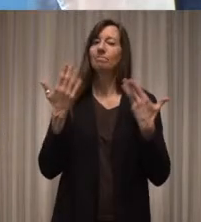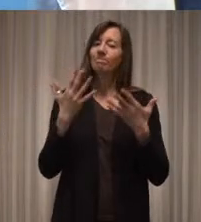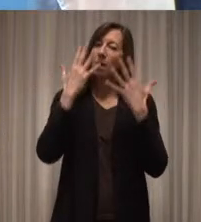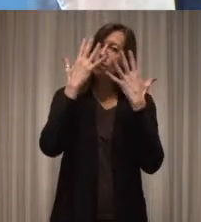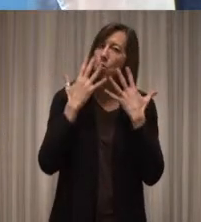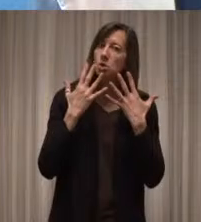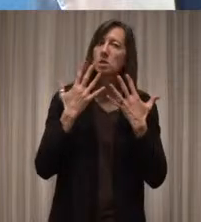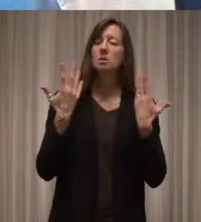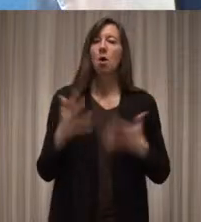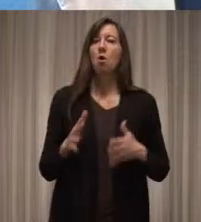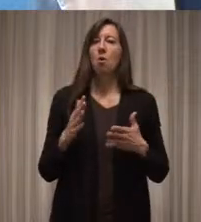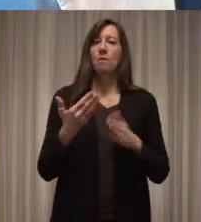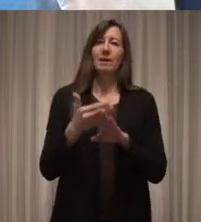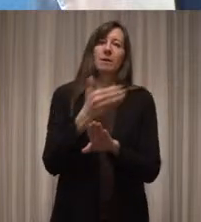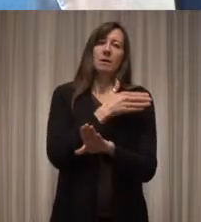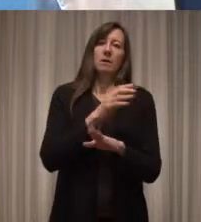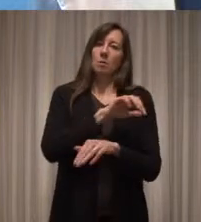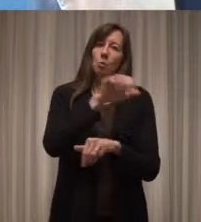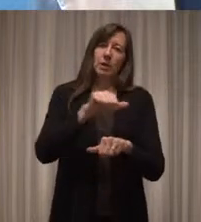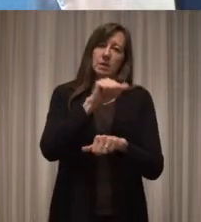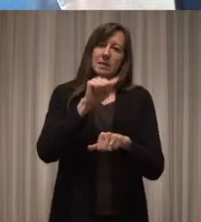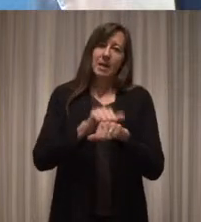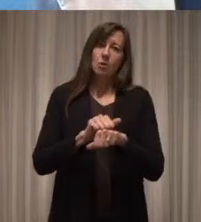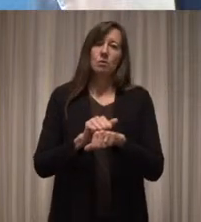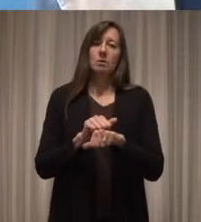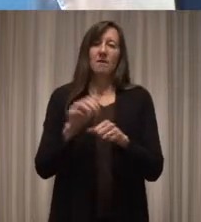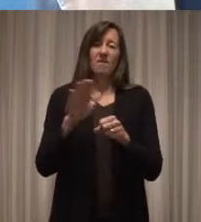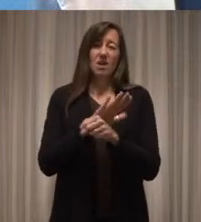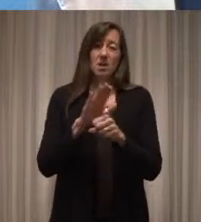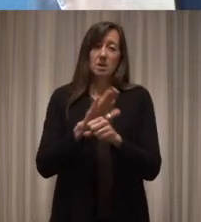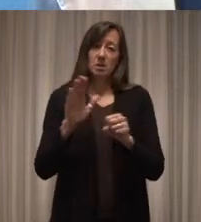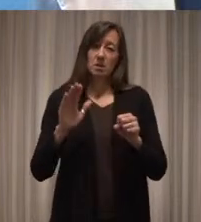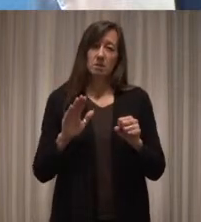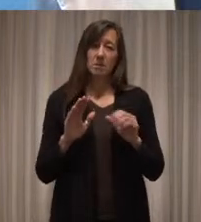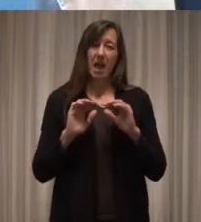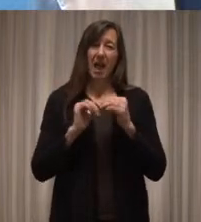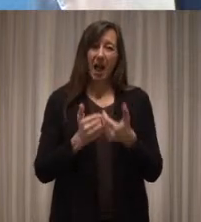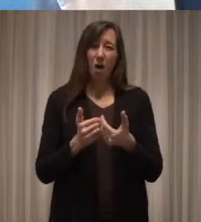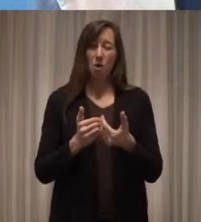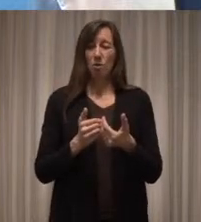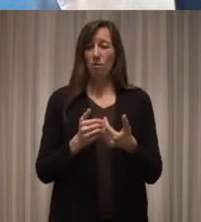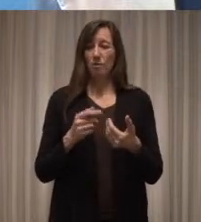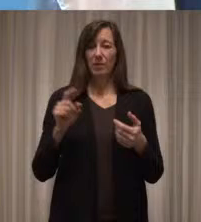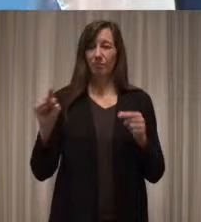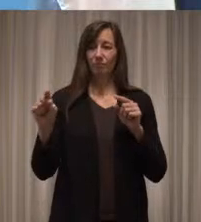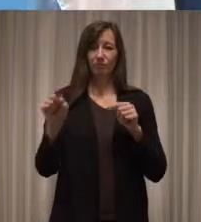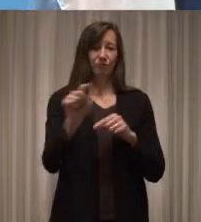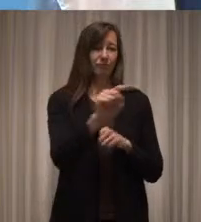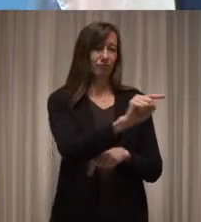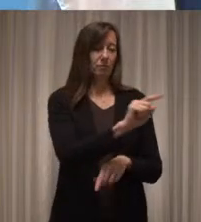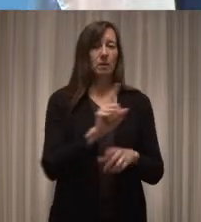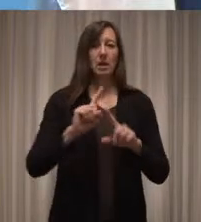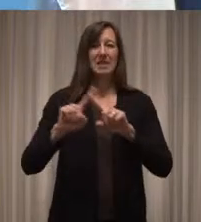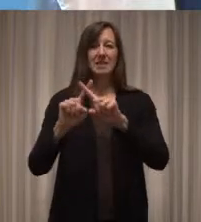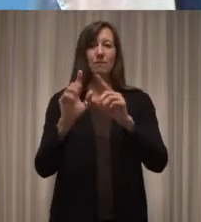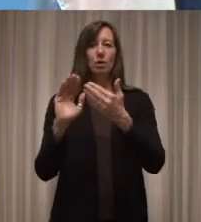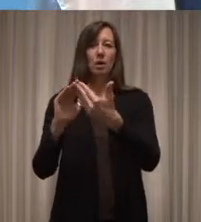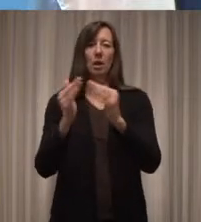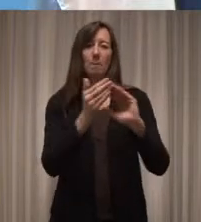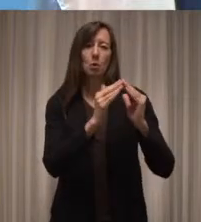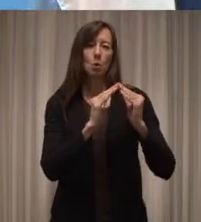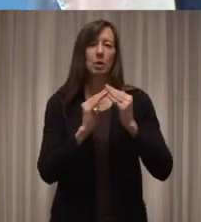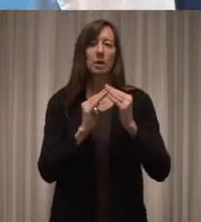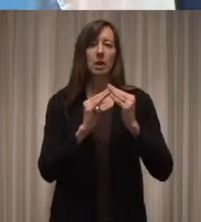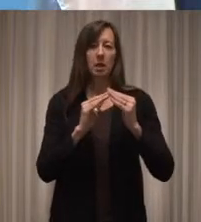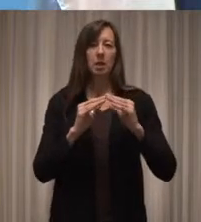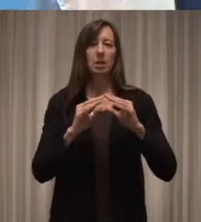been pre-booked and filled by the various community groups that are participating, including People's Place, the Second